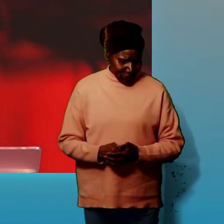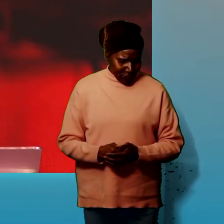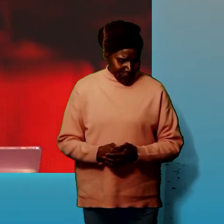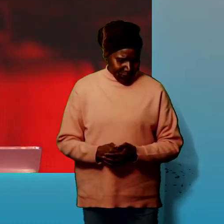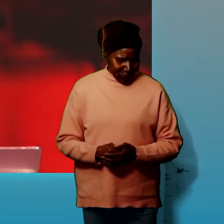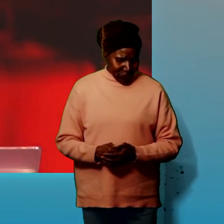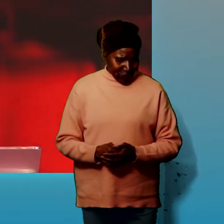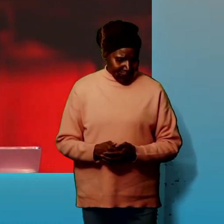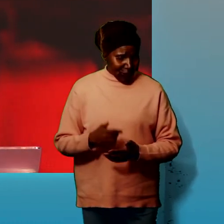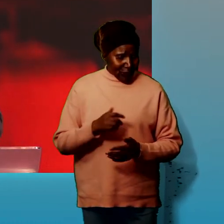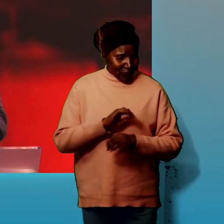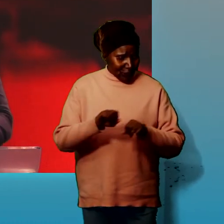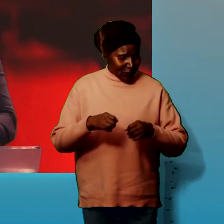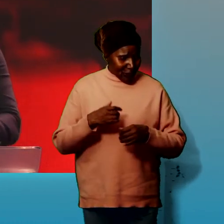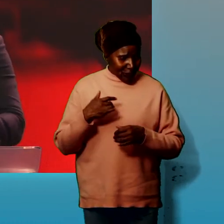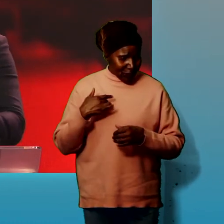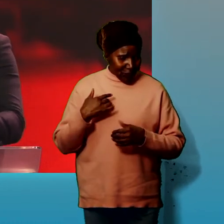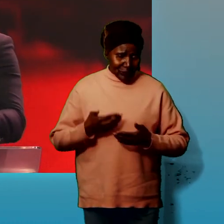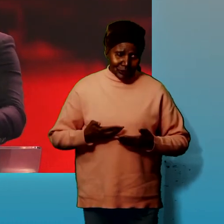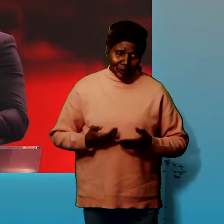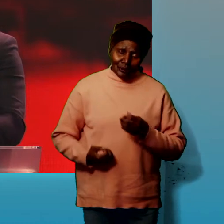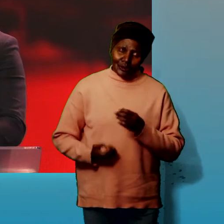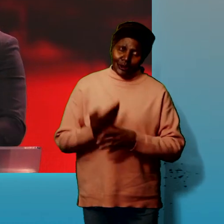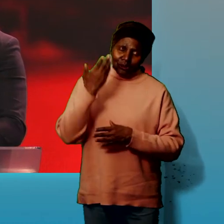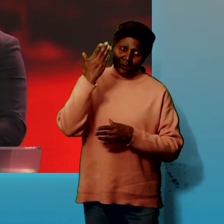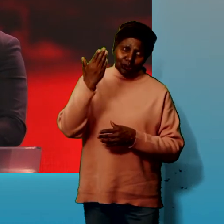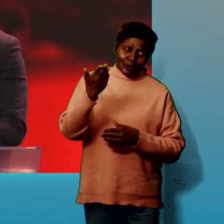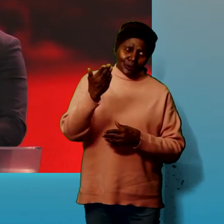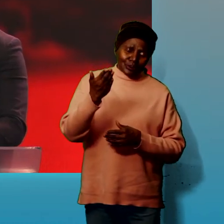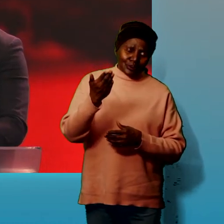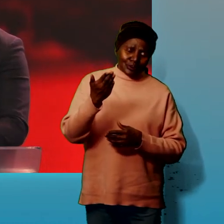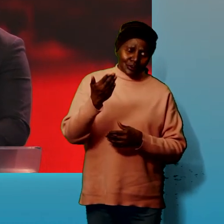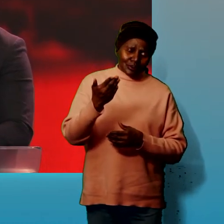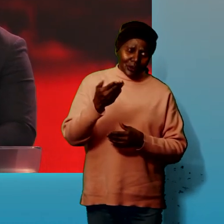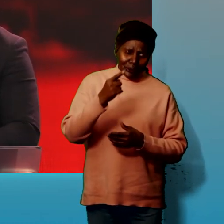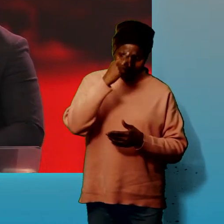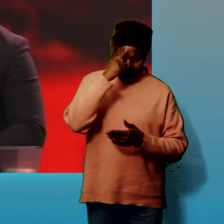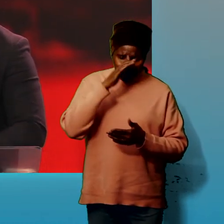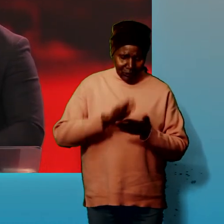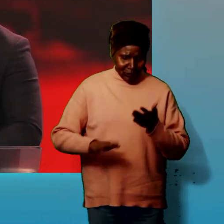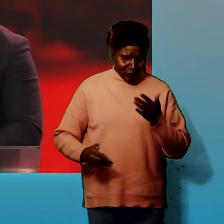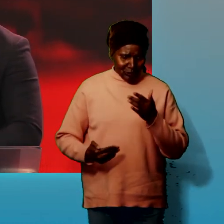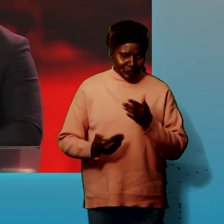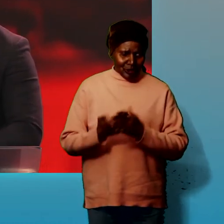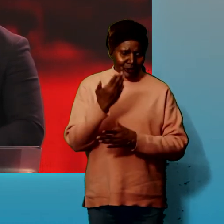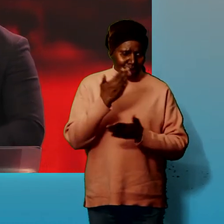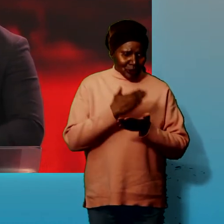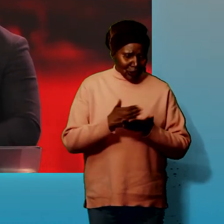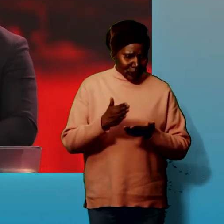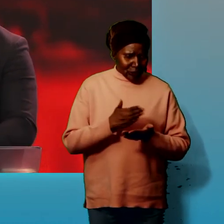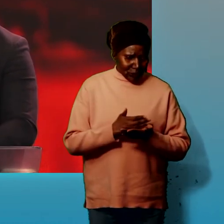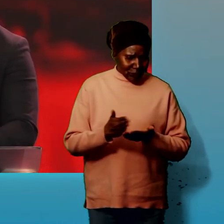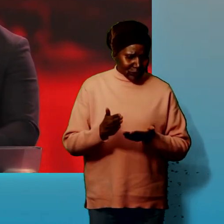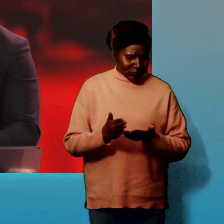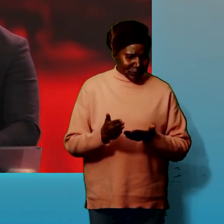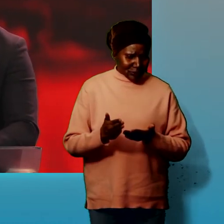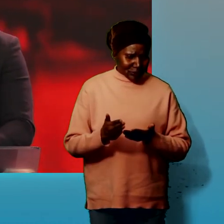Him and walk in a fresh consecration. What better time to do it than Easter week?